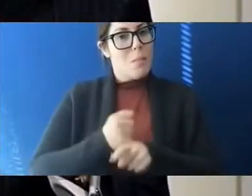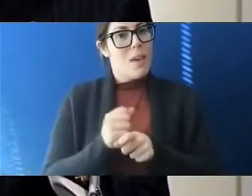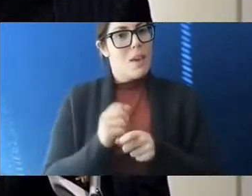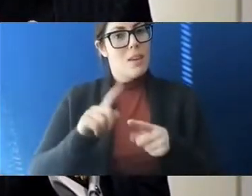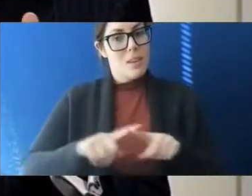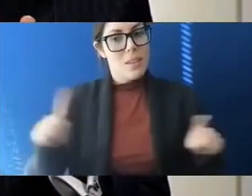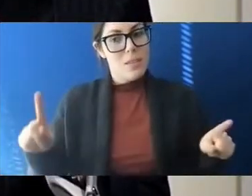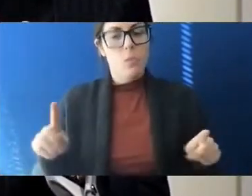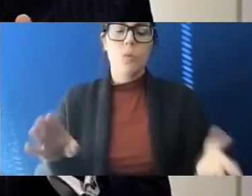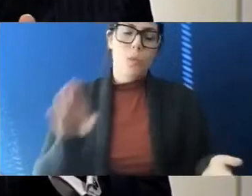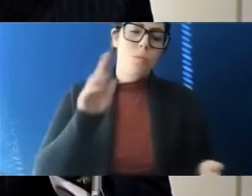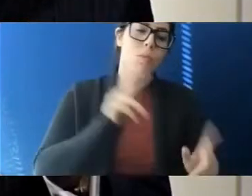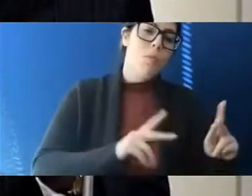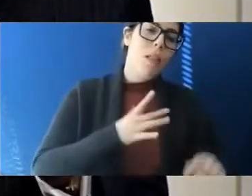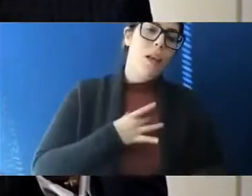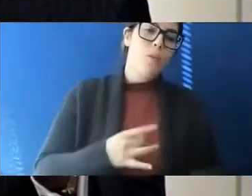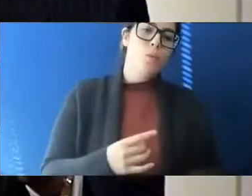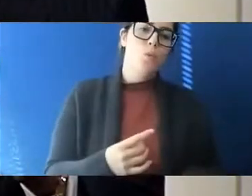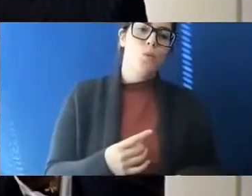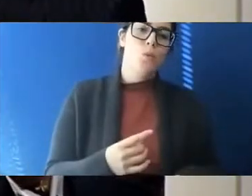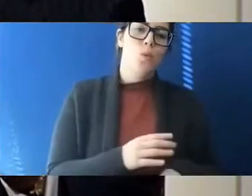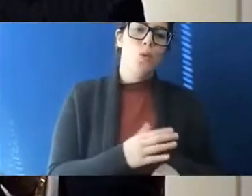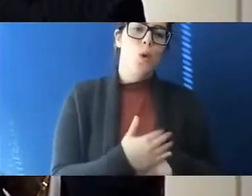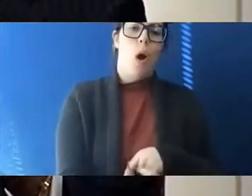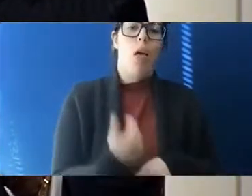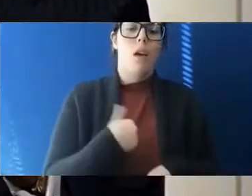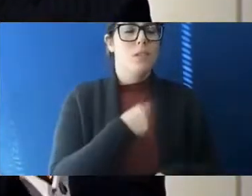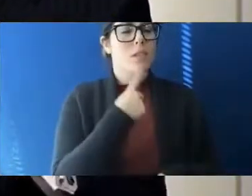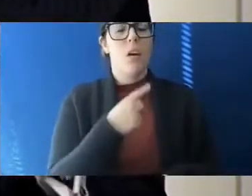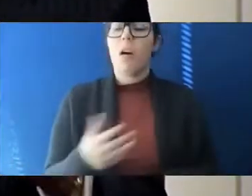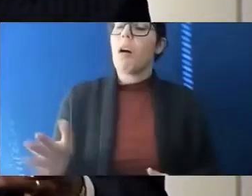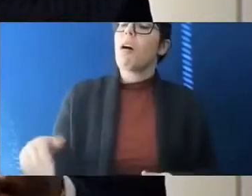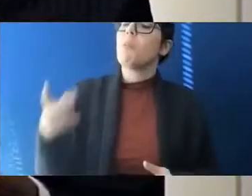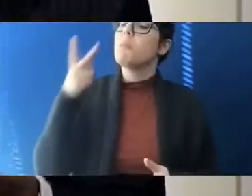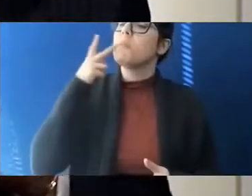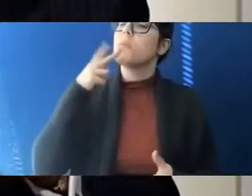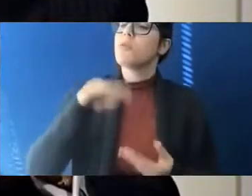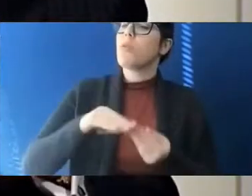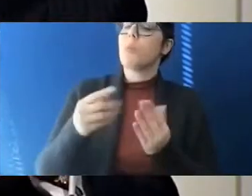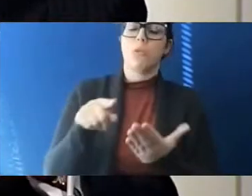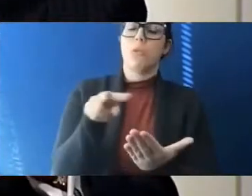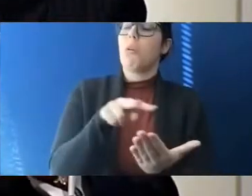to call on us and say, well, let me see your metrics, let me see measuring